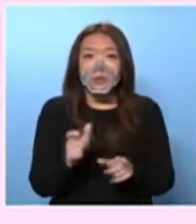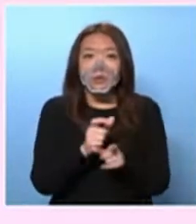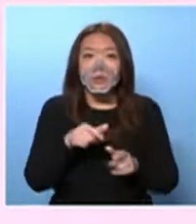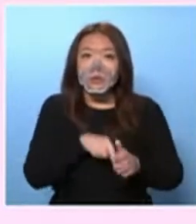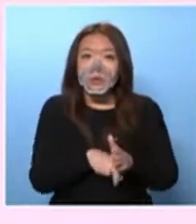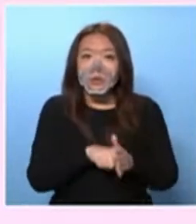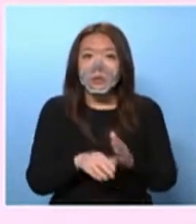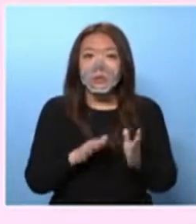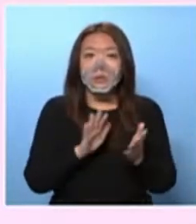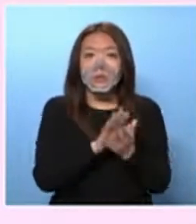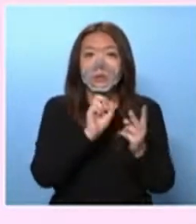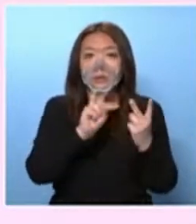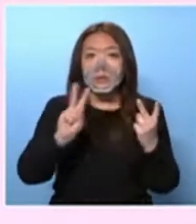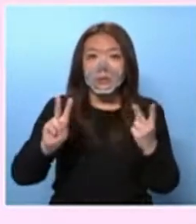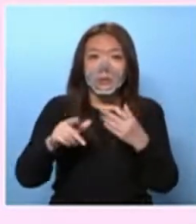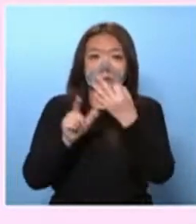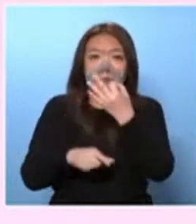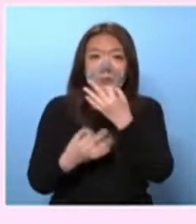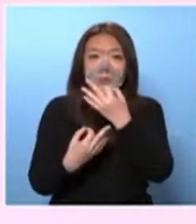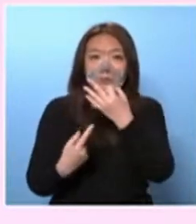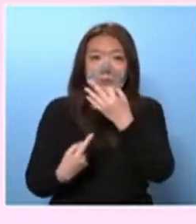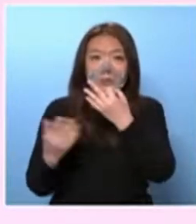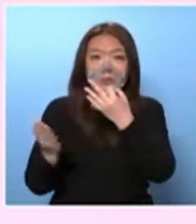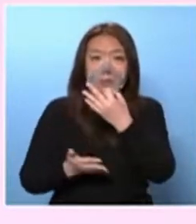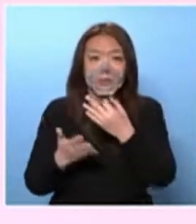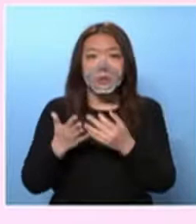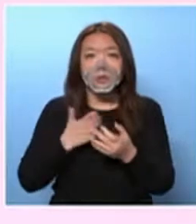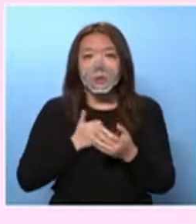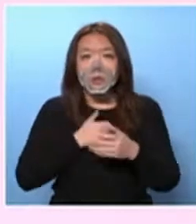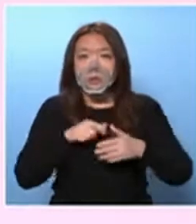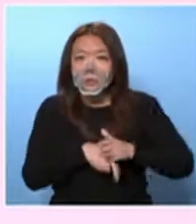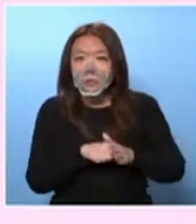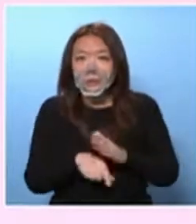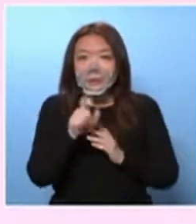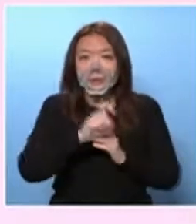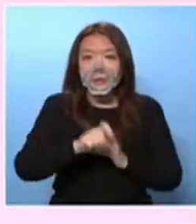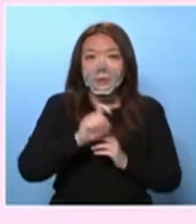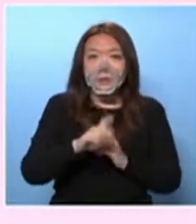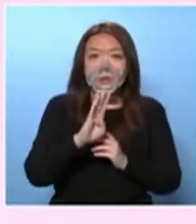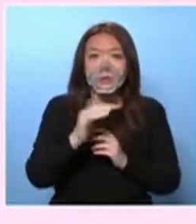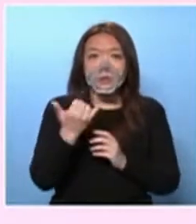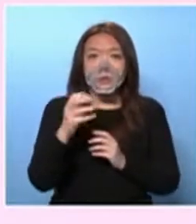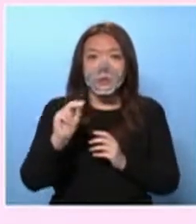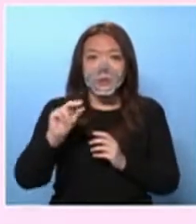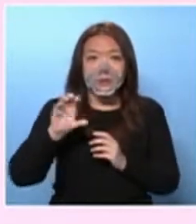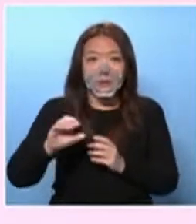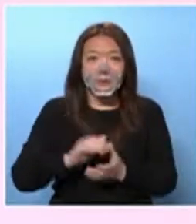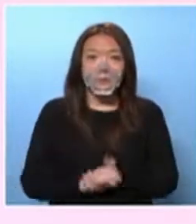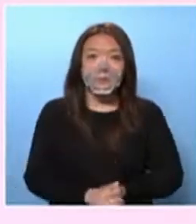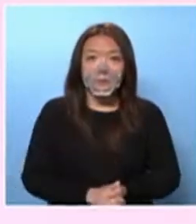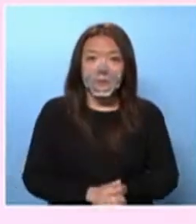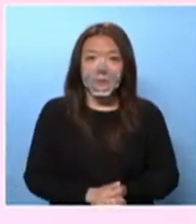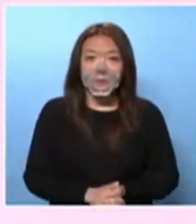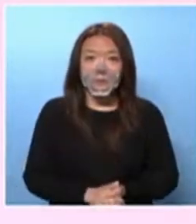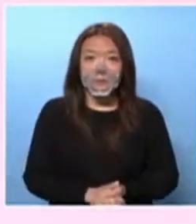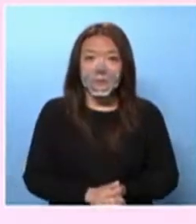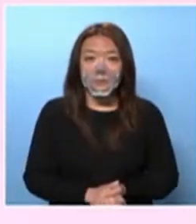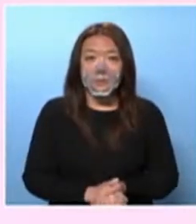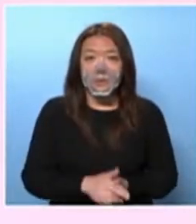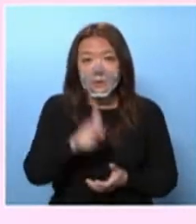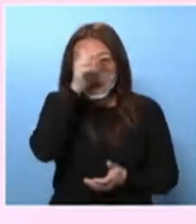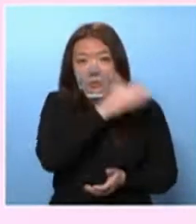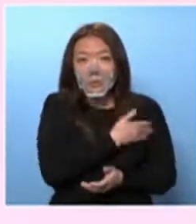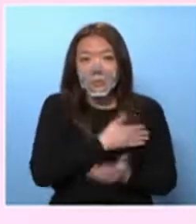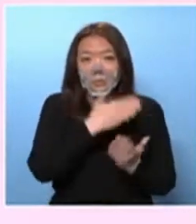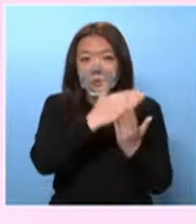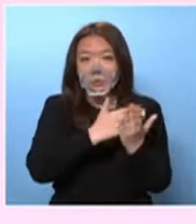$18.9 billion for year 2021 to 22. Fiscal reserves are expected to be $946.7 billion by the 31st of March this